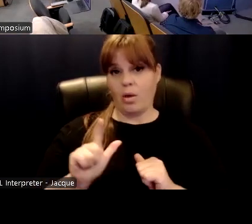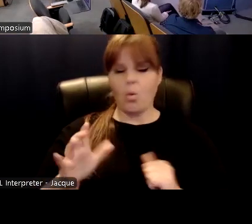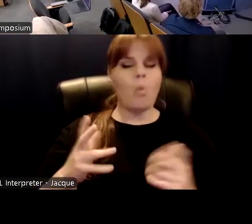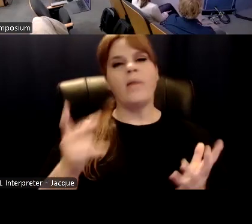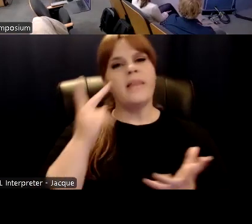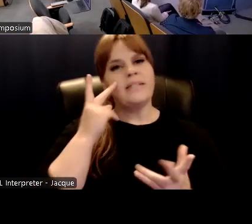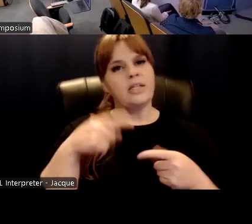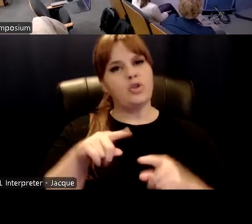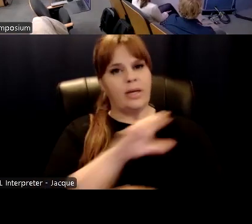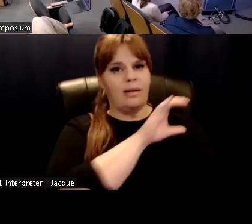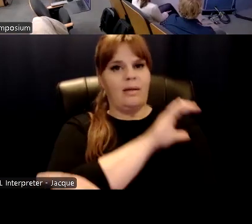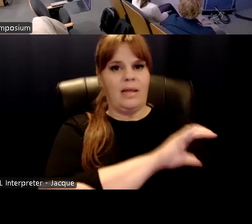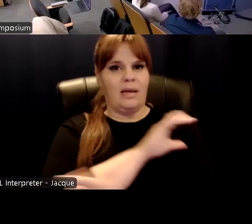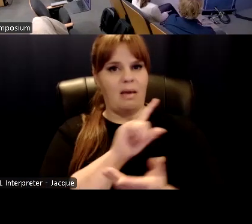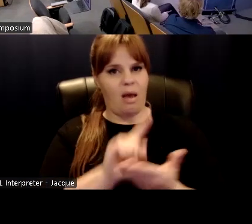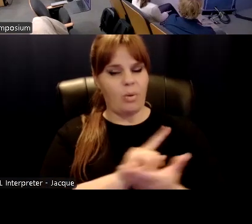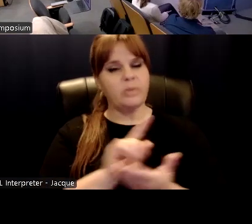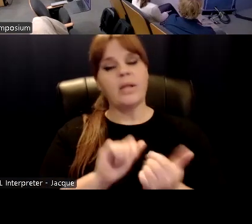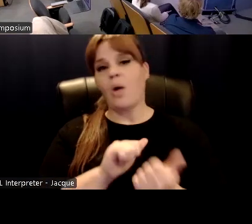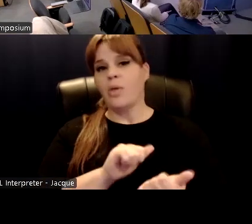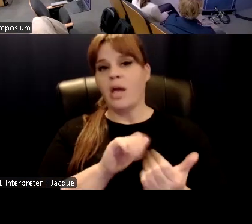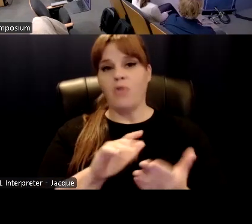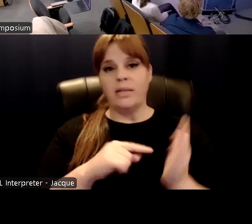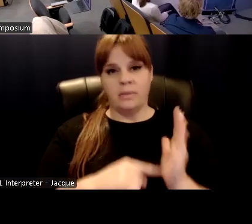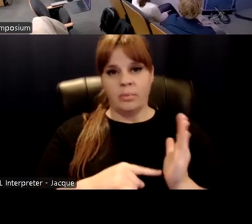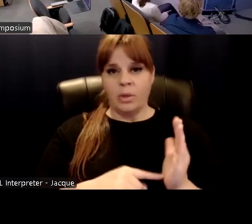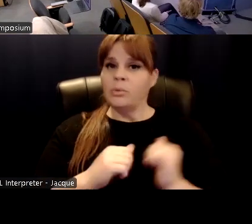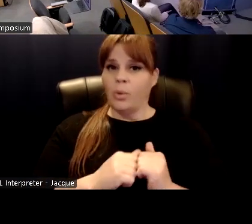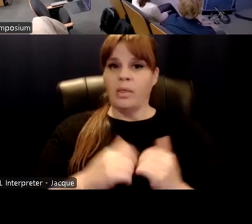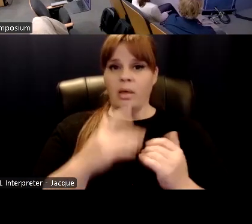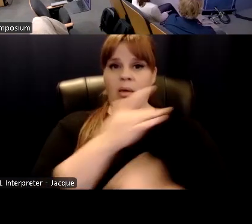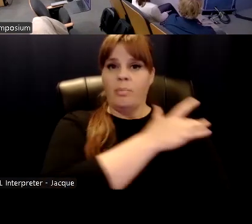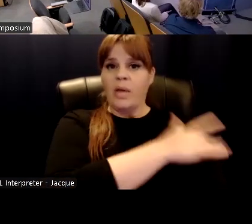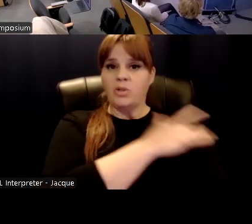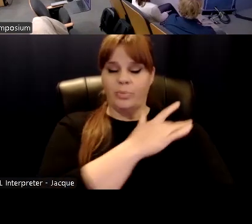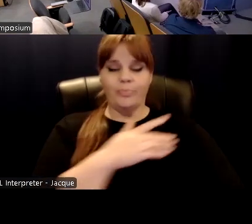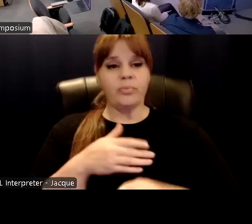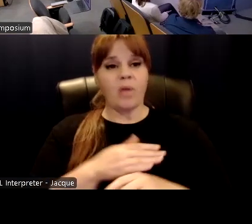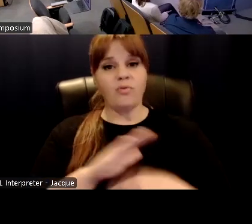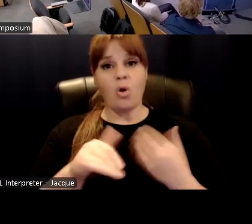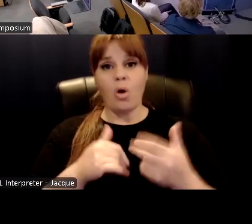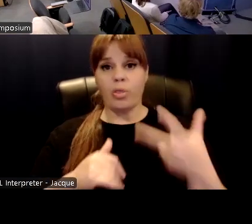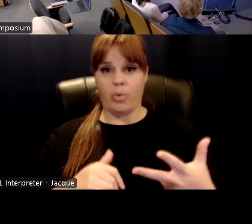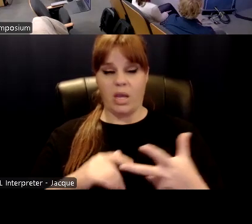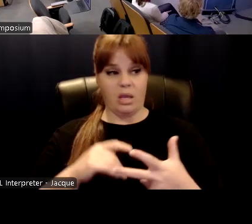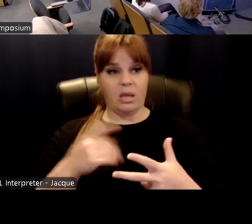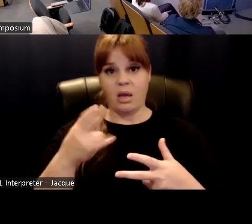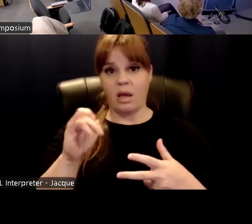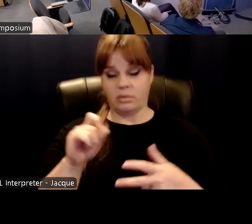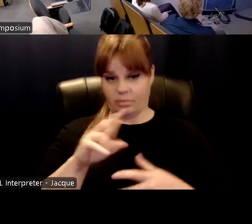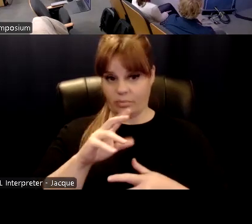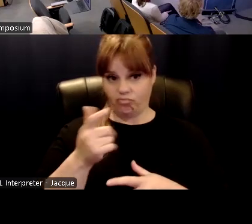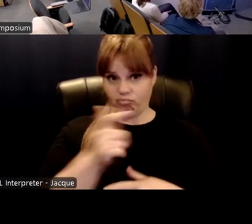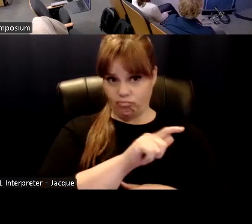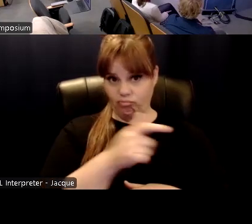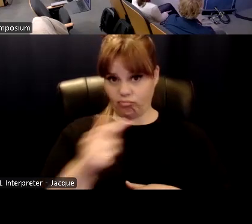they address these symptoms with their patients. After all 3 of the guests have had a chance to speak, we